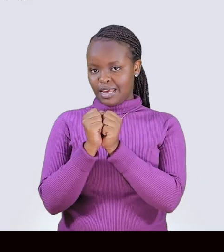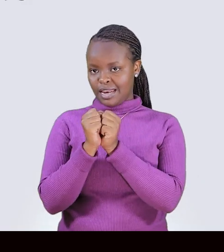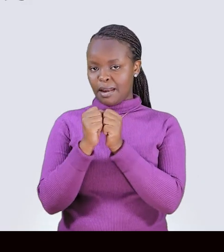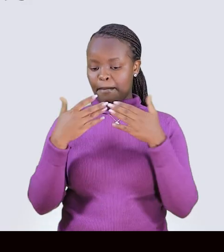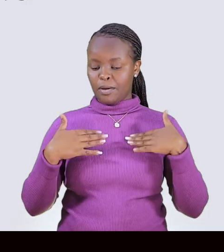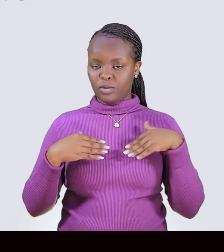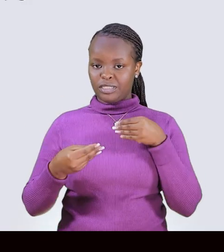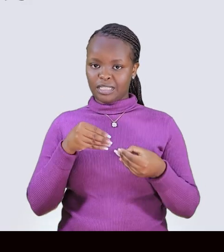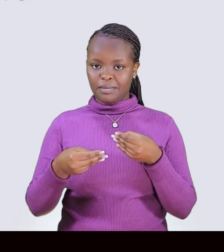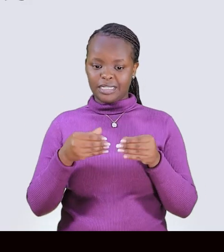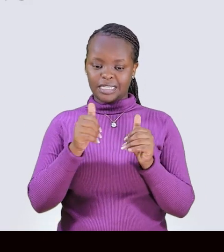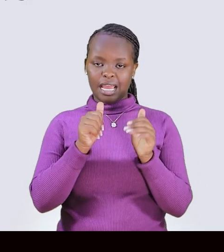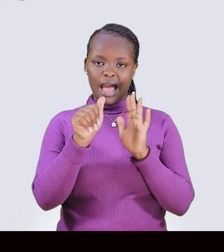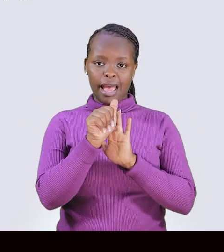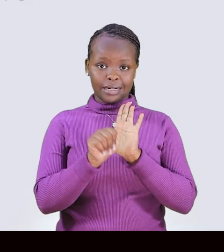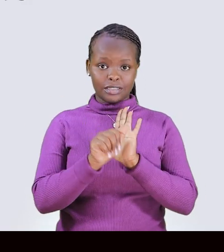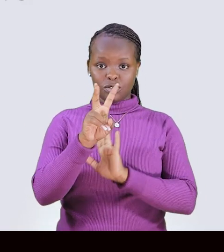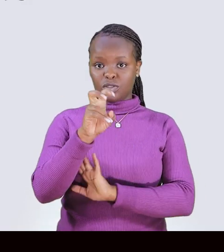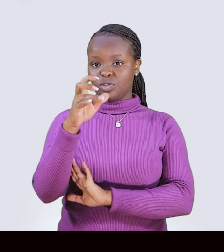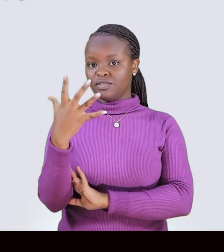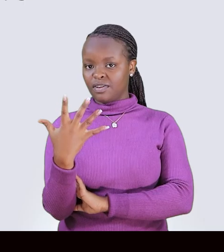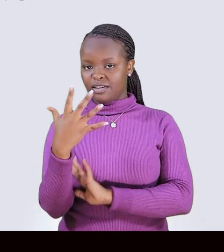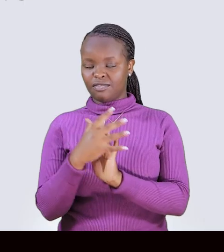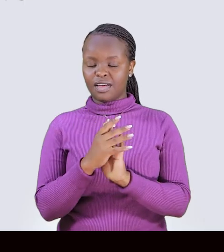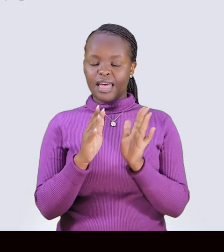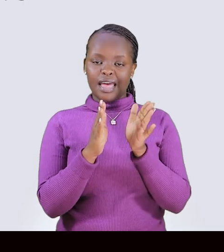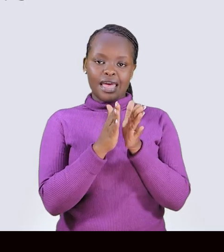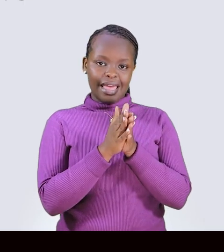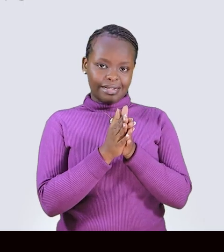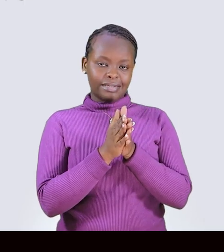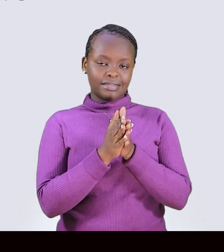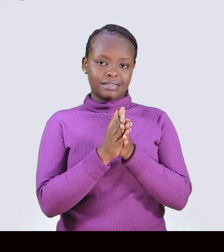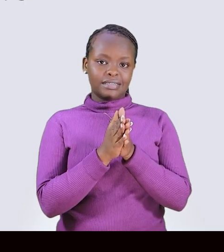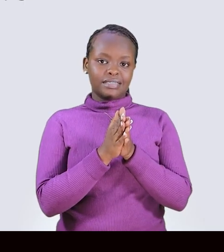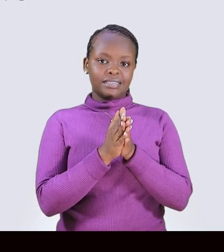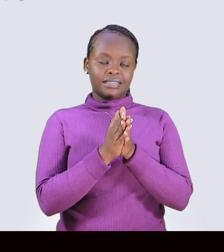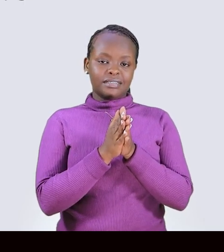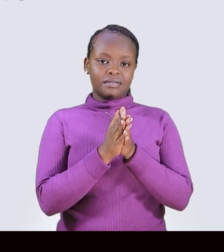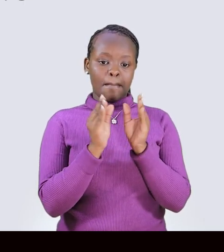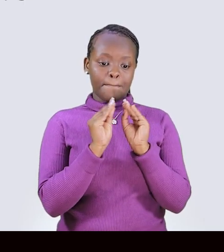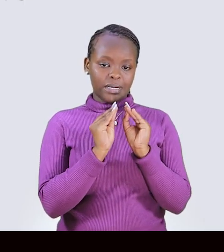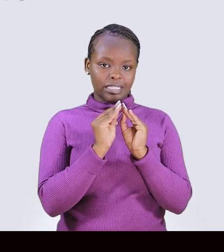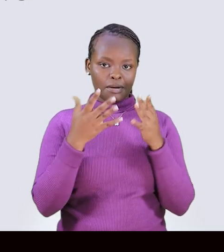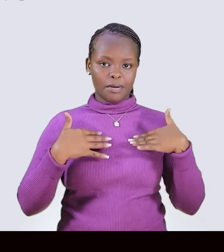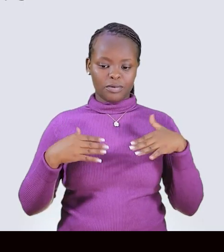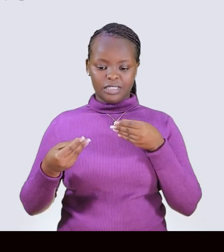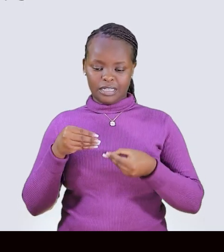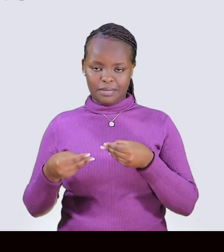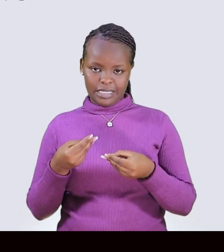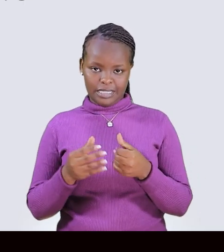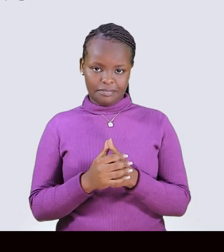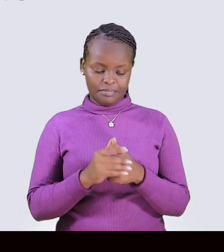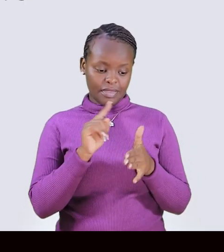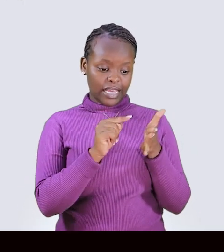with Disabilities Act 2025, and the Convention on the Rights of Persons with Disabilities.